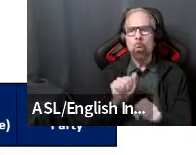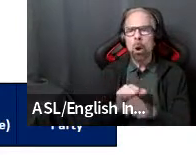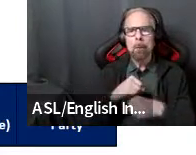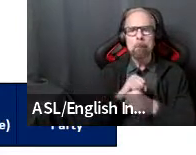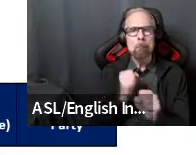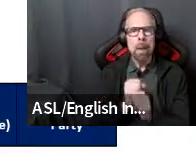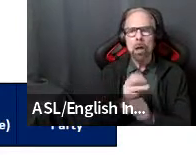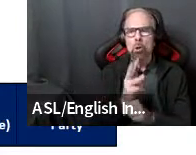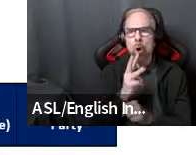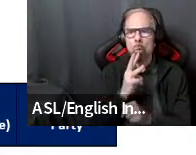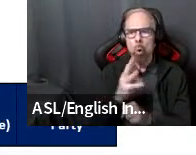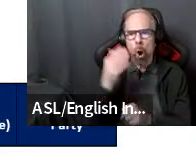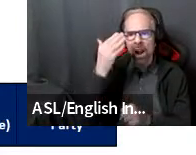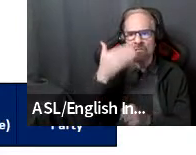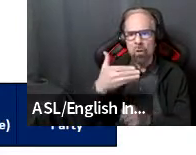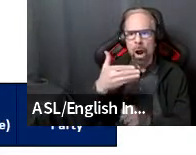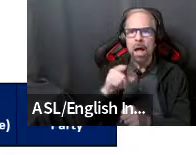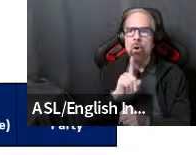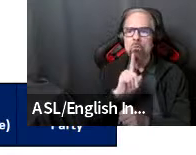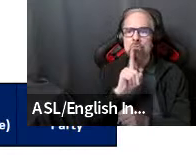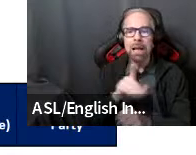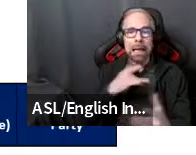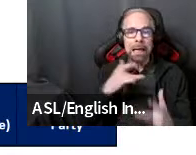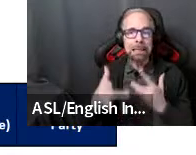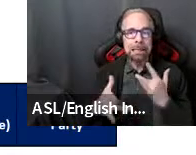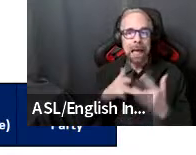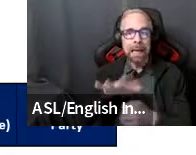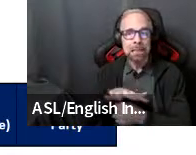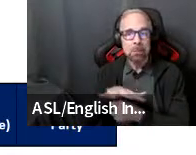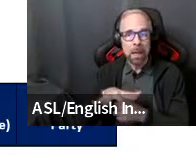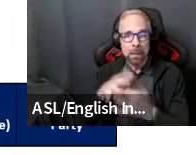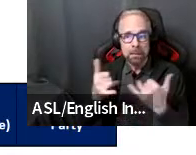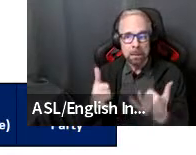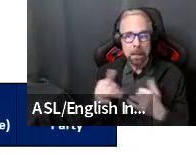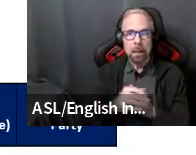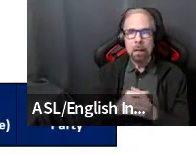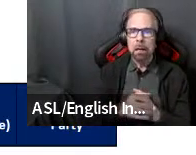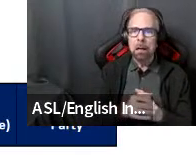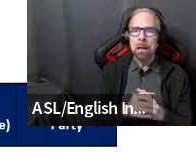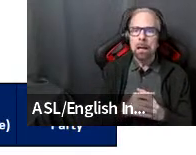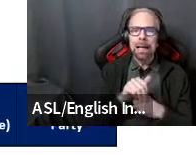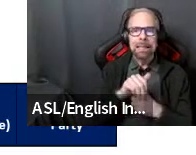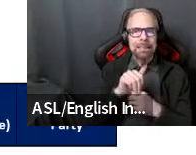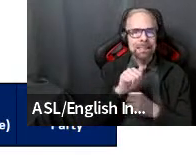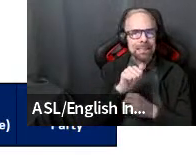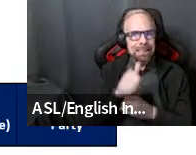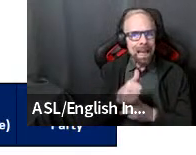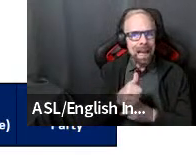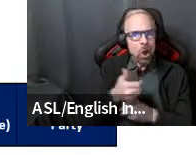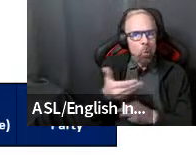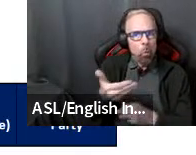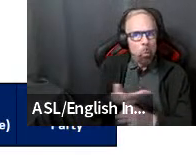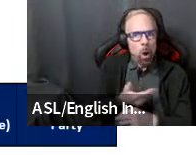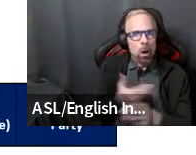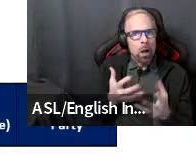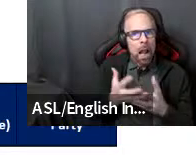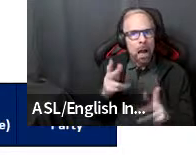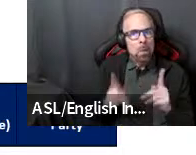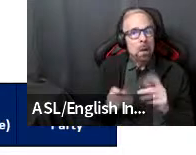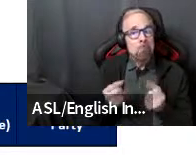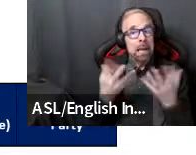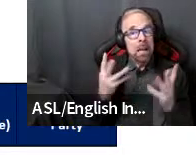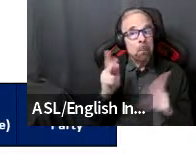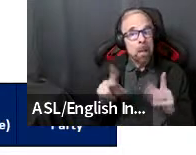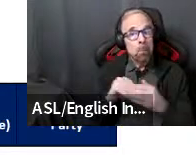just a really exciting space. And it's not welcoming to a lot of people. And there's a lot of folks in our community